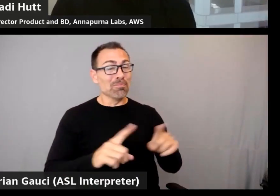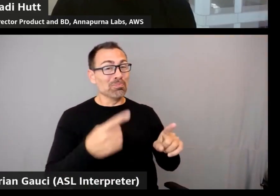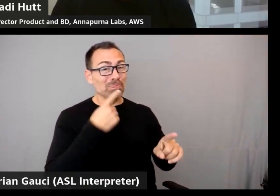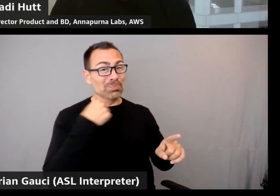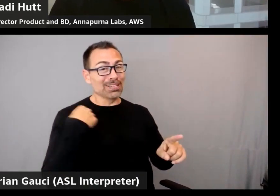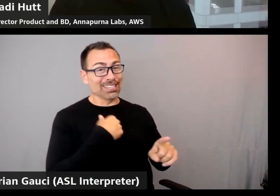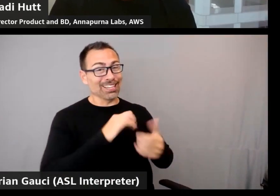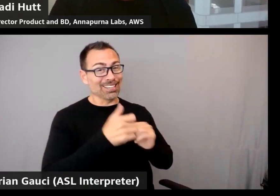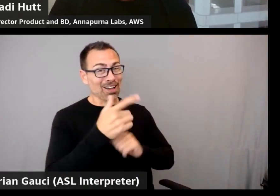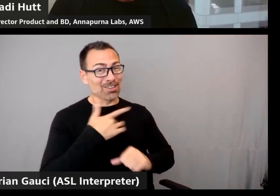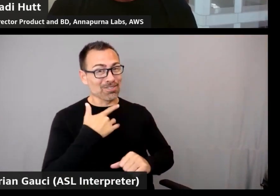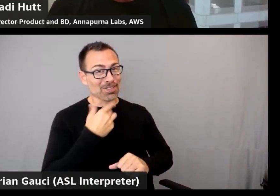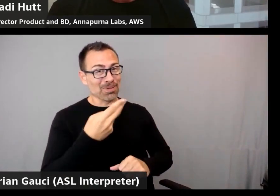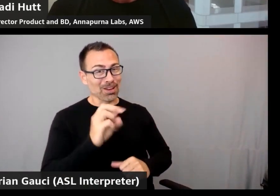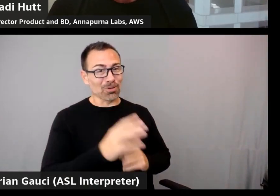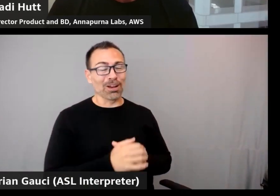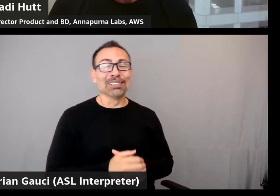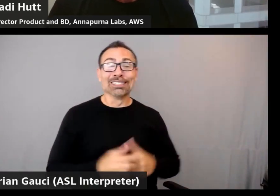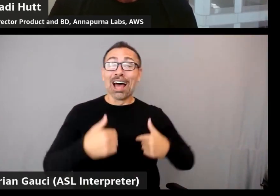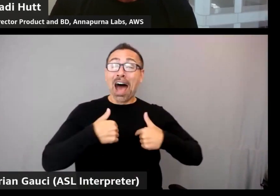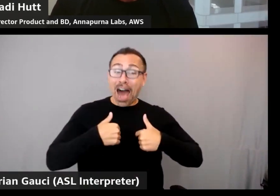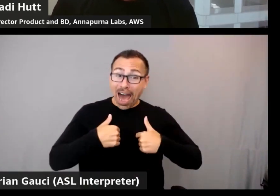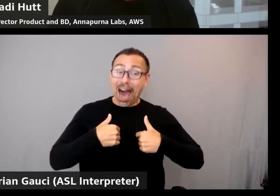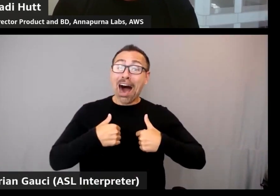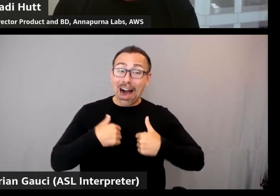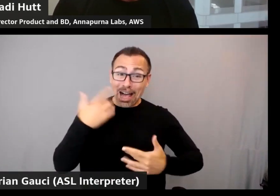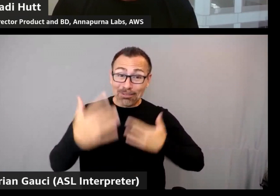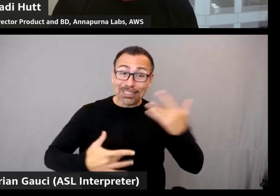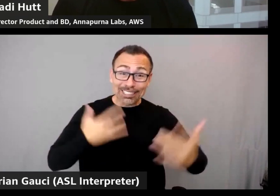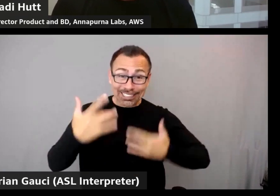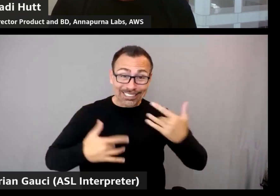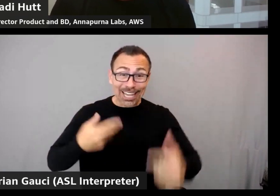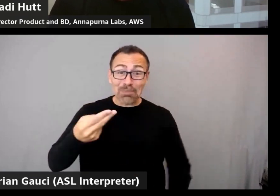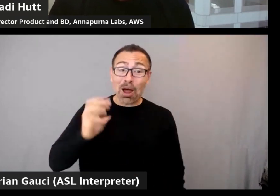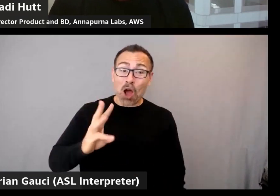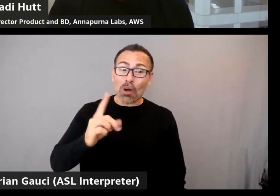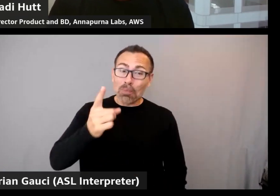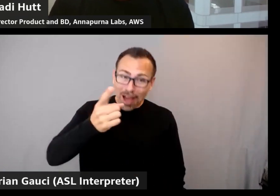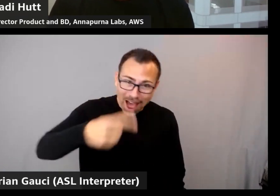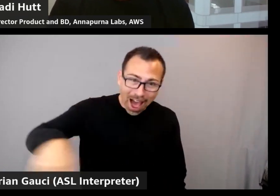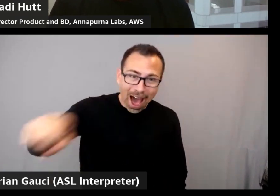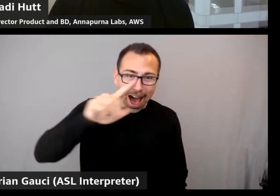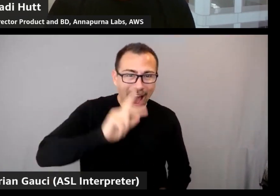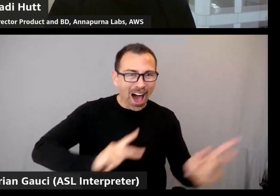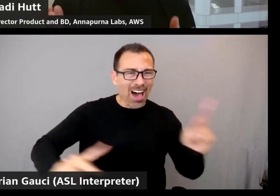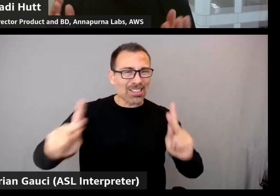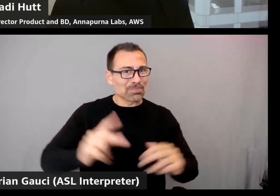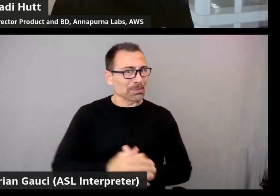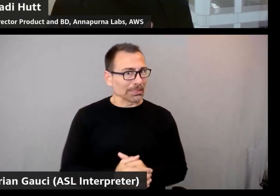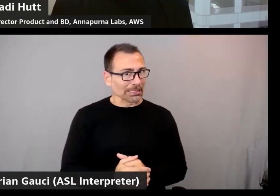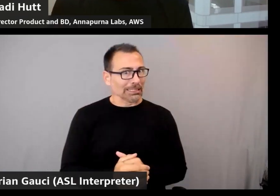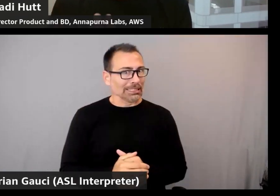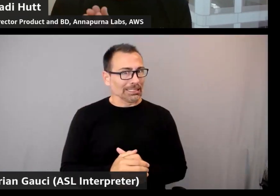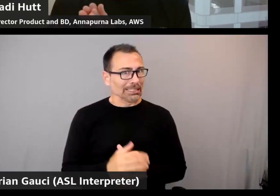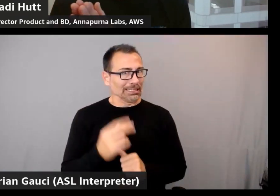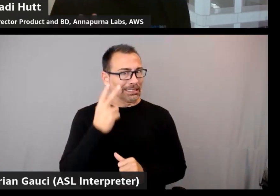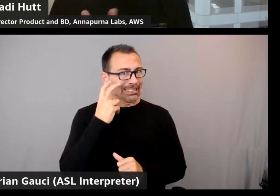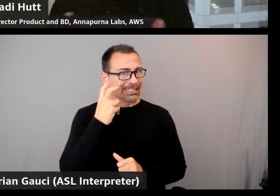I'm very excited with hardware, but I'm not sure the average data scientist shares that. But I think this is